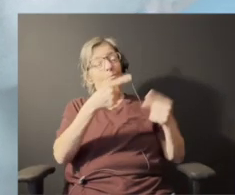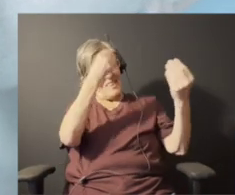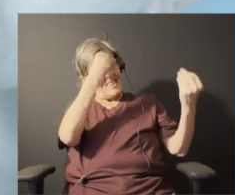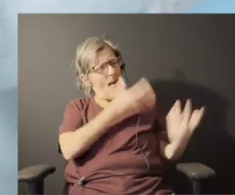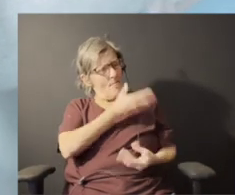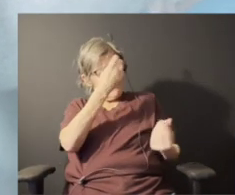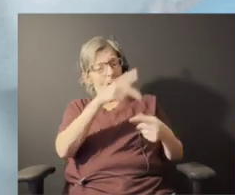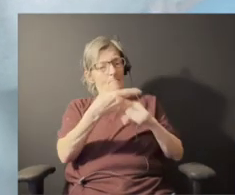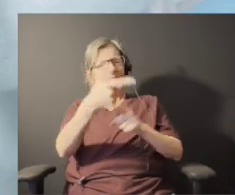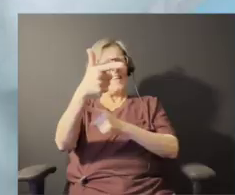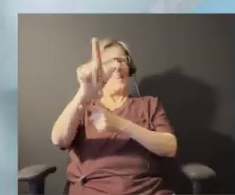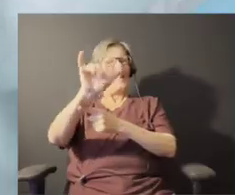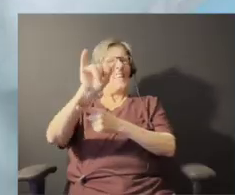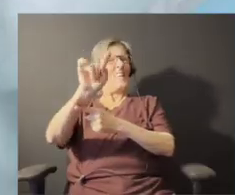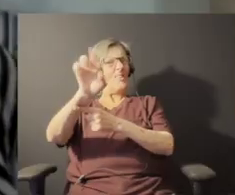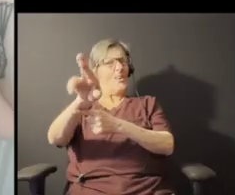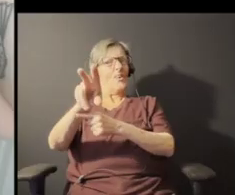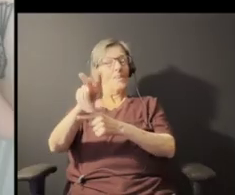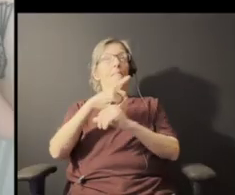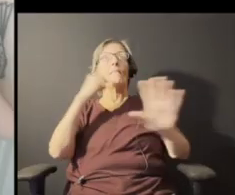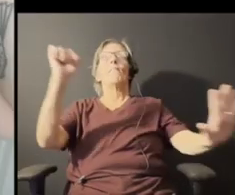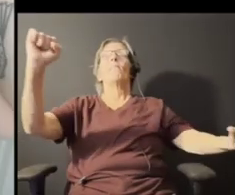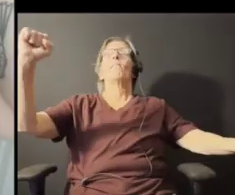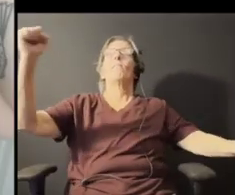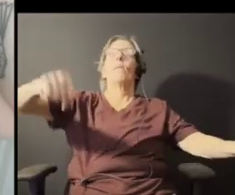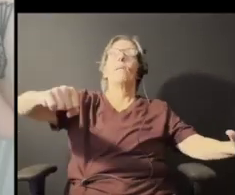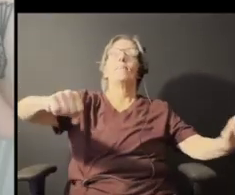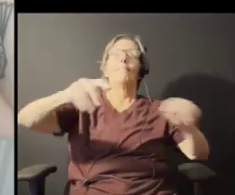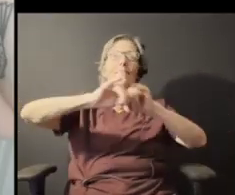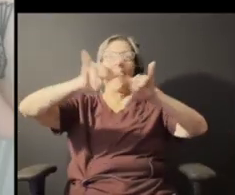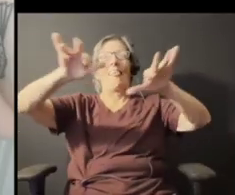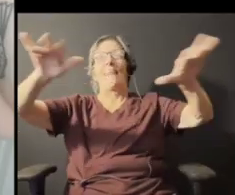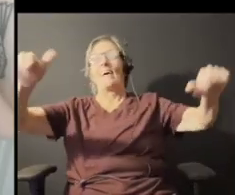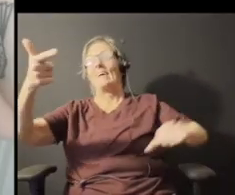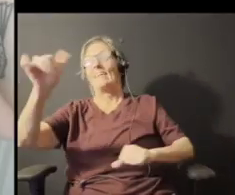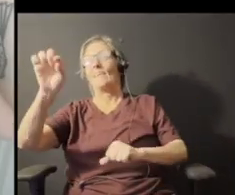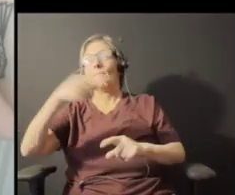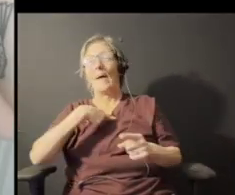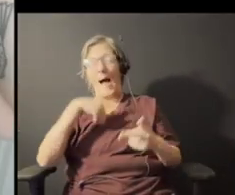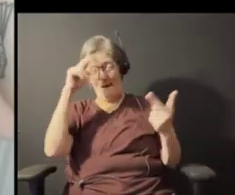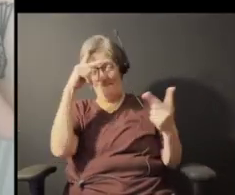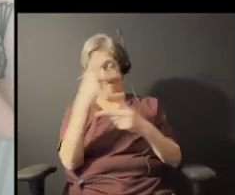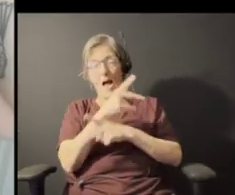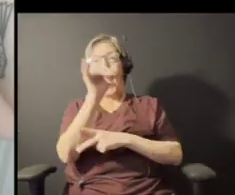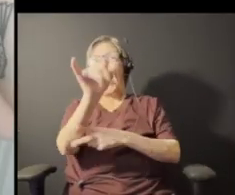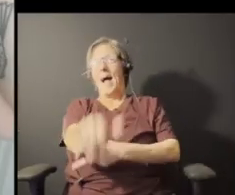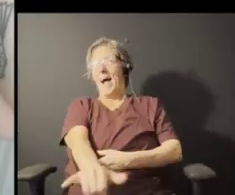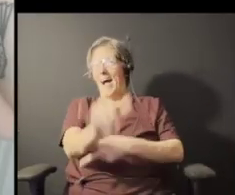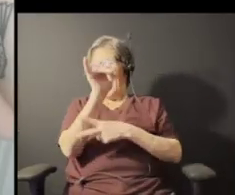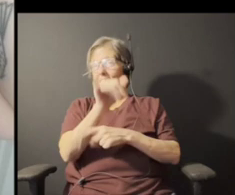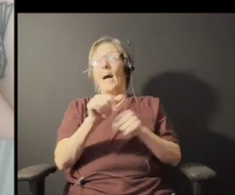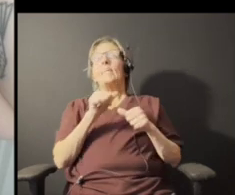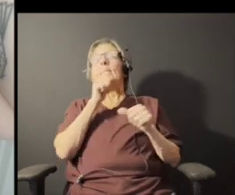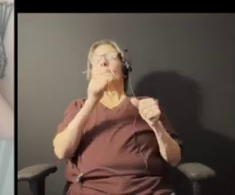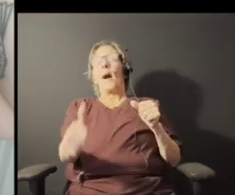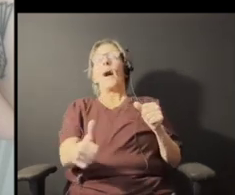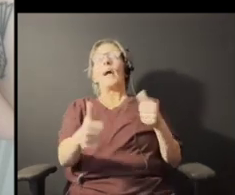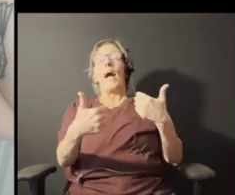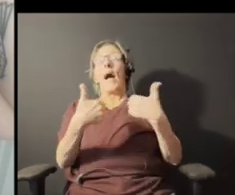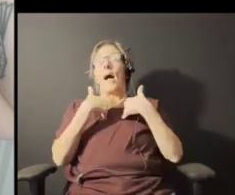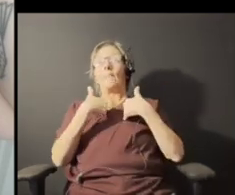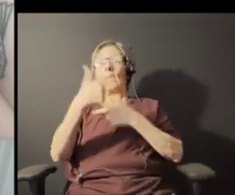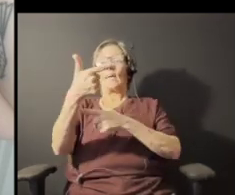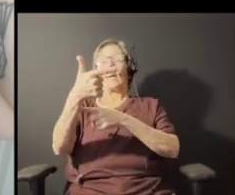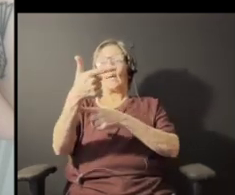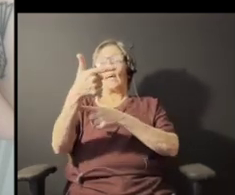You were telling me about the glitter. Yes, that I basically figured out a way of not